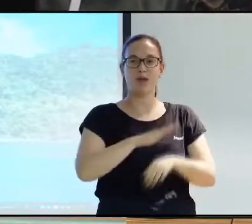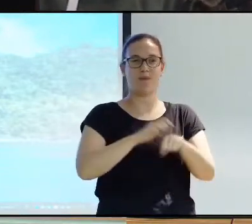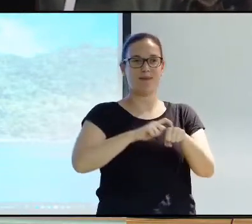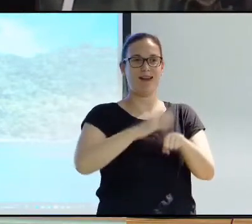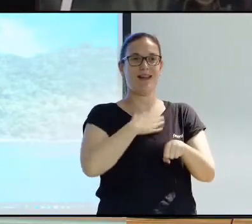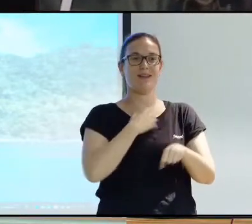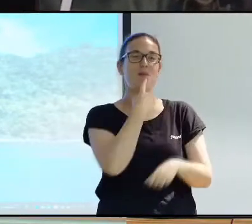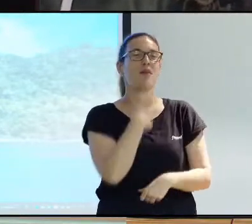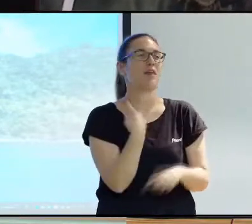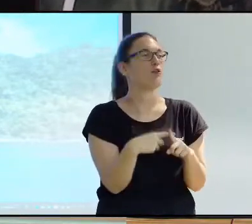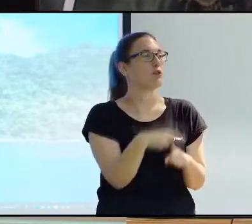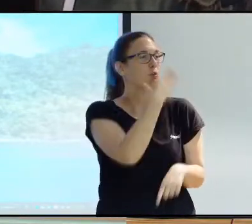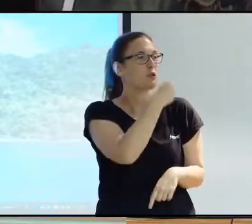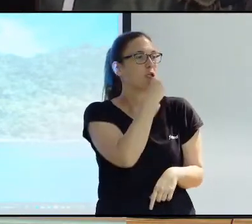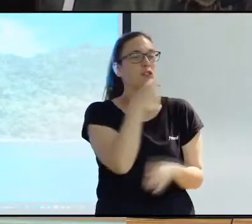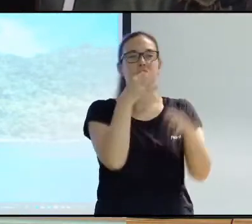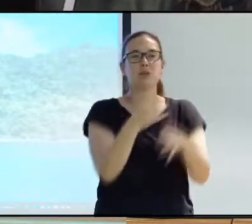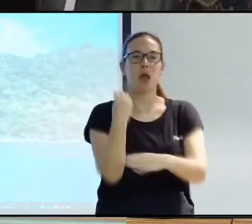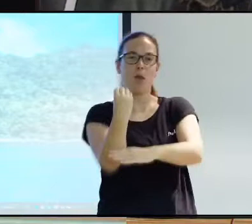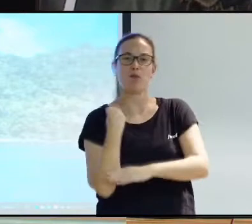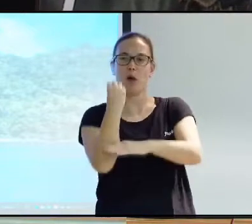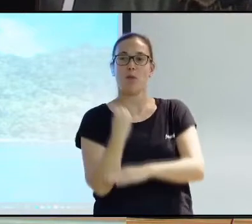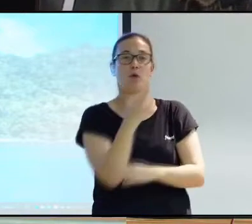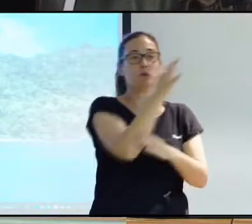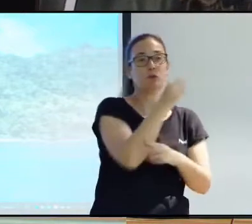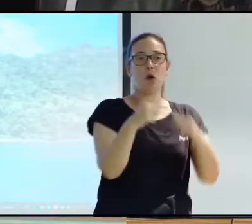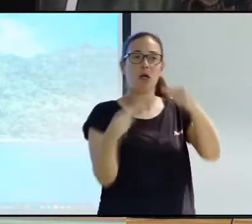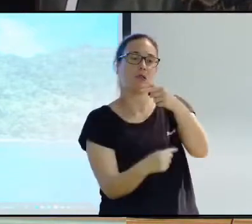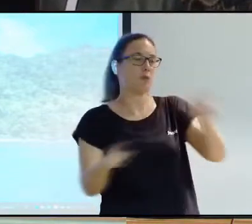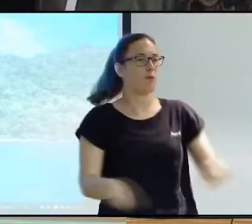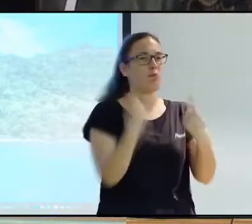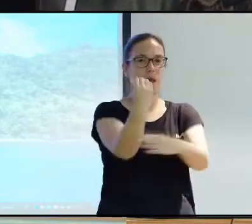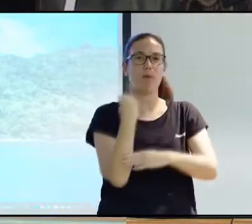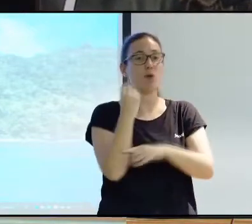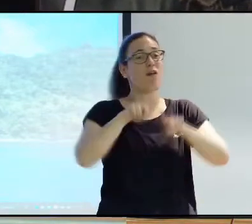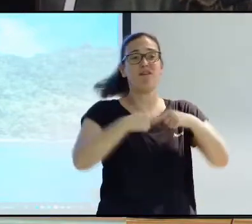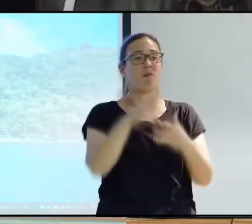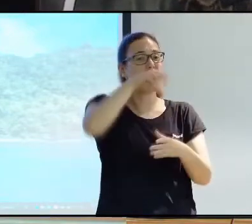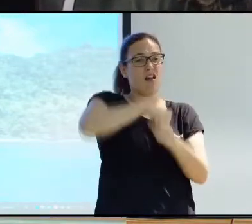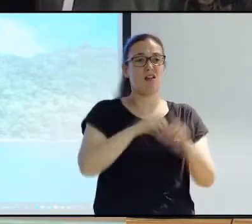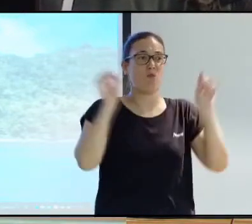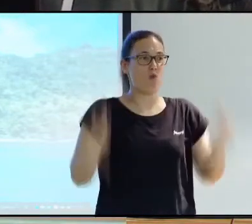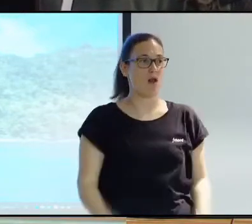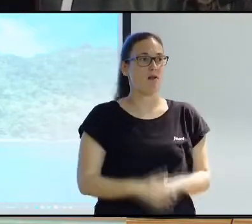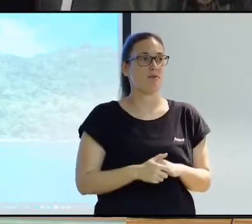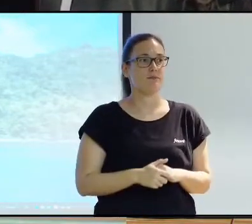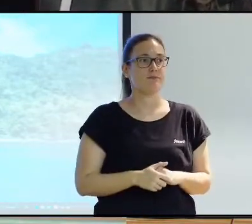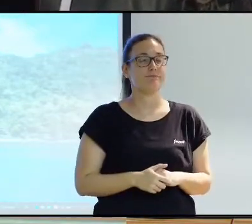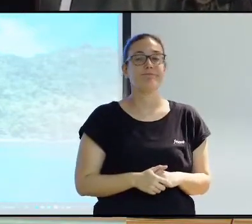way I am. And so they know how to keep secrets, and they're like my family.